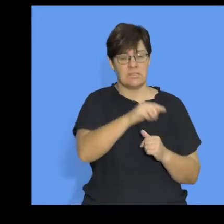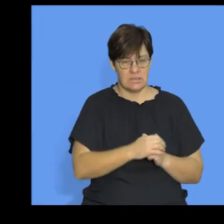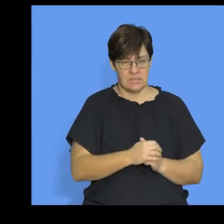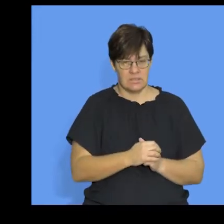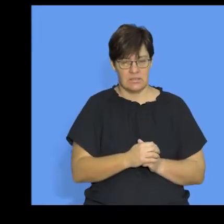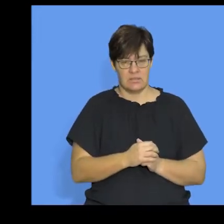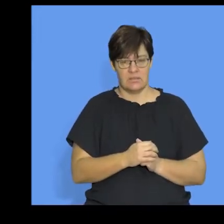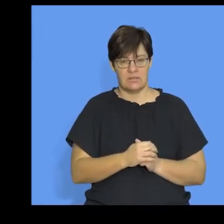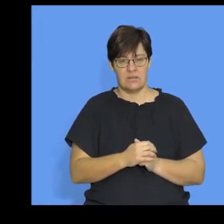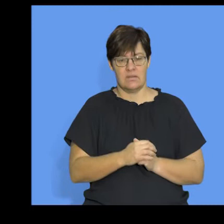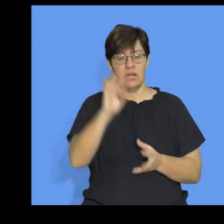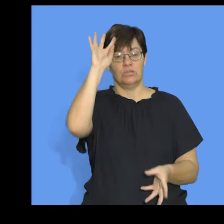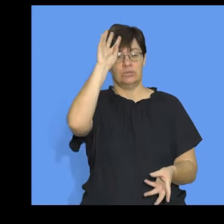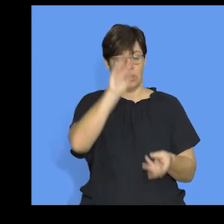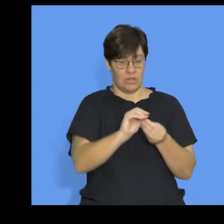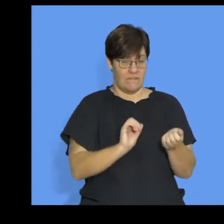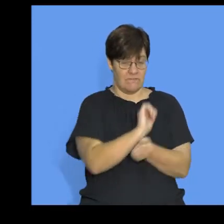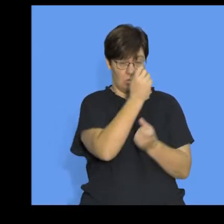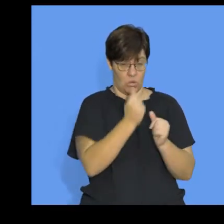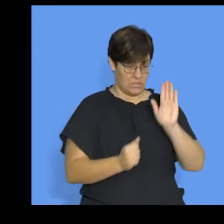the total fixed cost to be